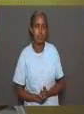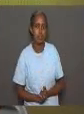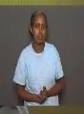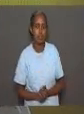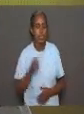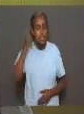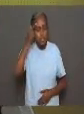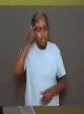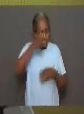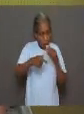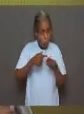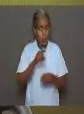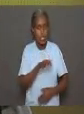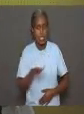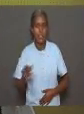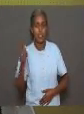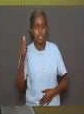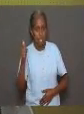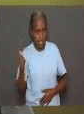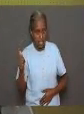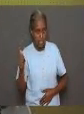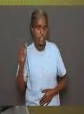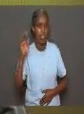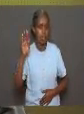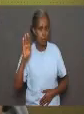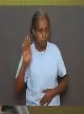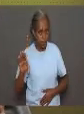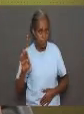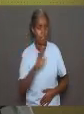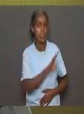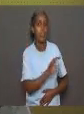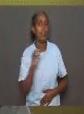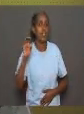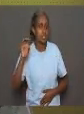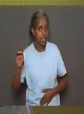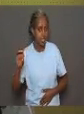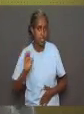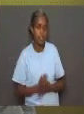Think about the letters A, B, and C.